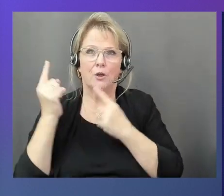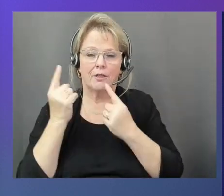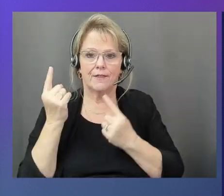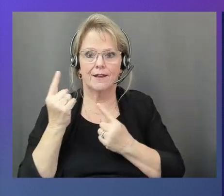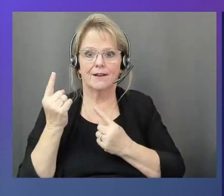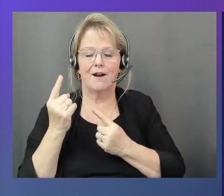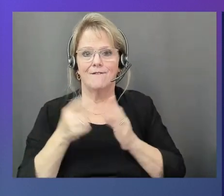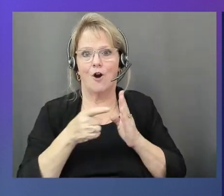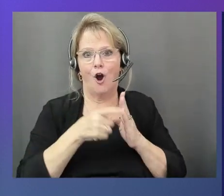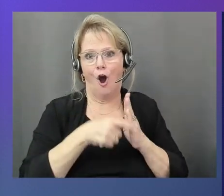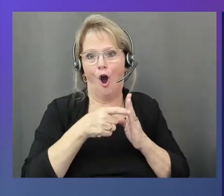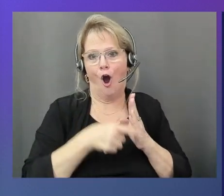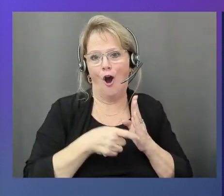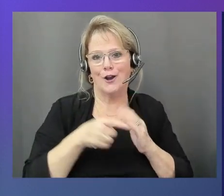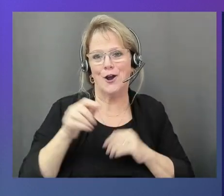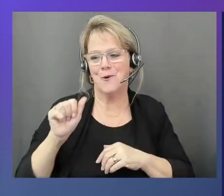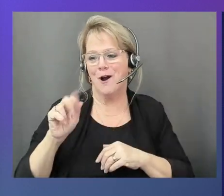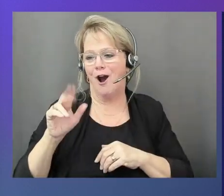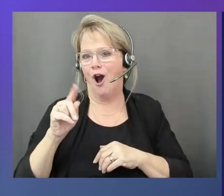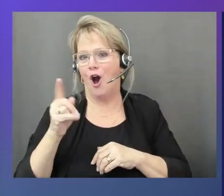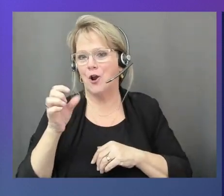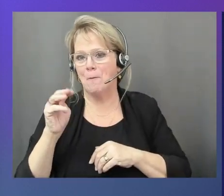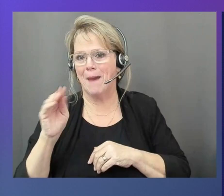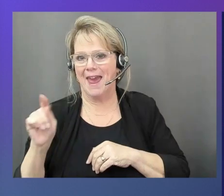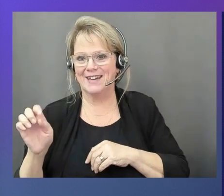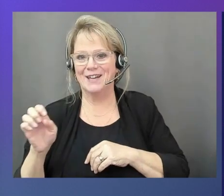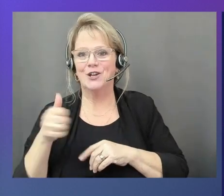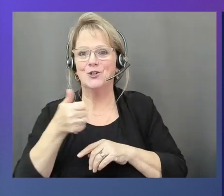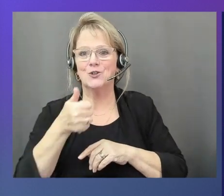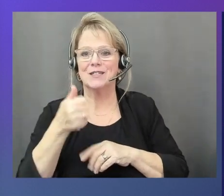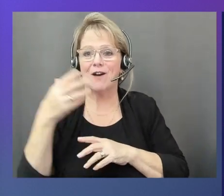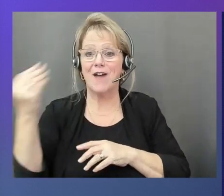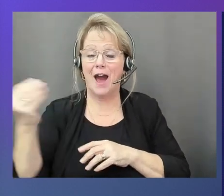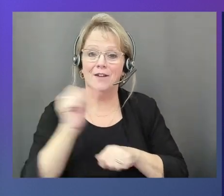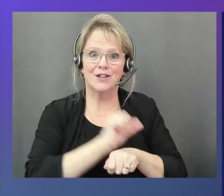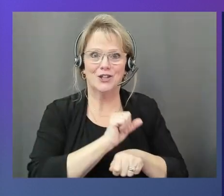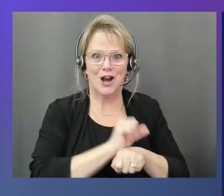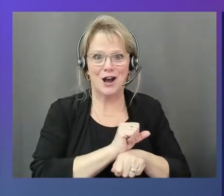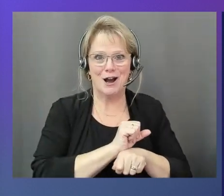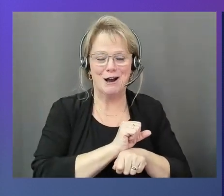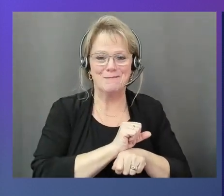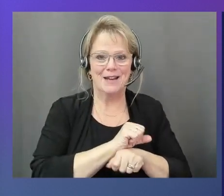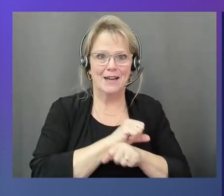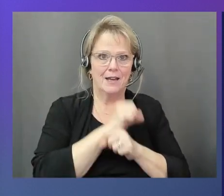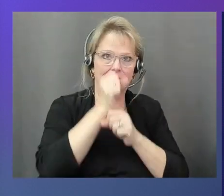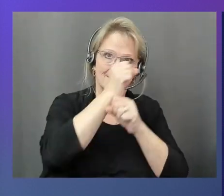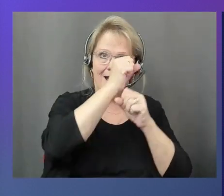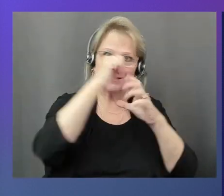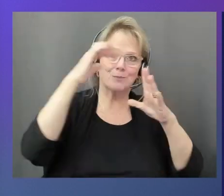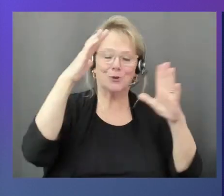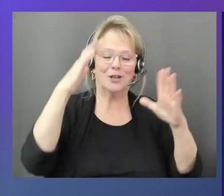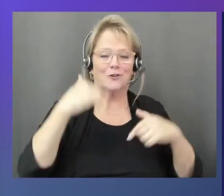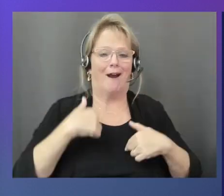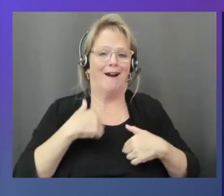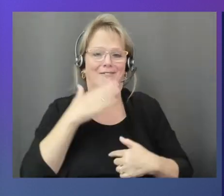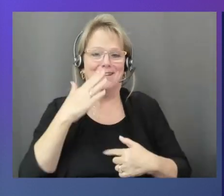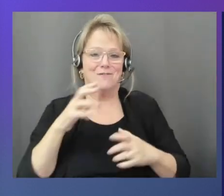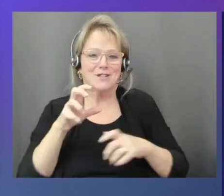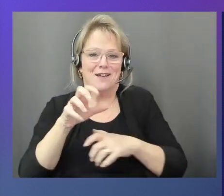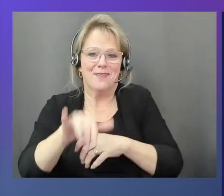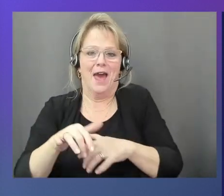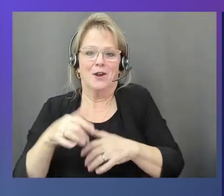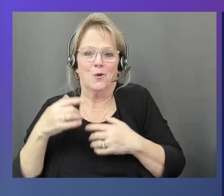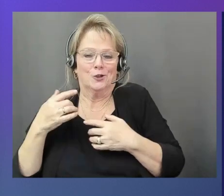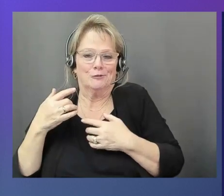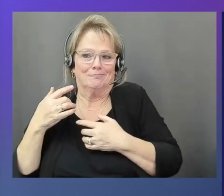right? It's aspirational. I've never done it. I haven't met anybody who says they've successfully done it. The takeaway